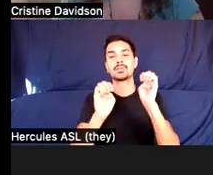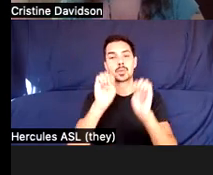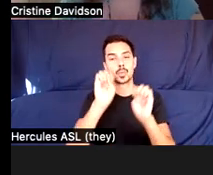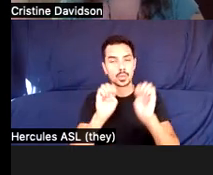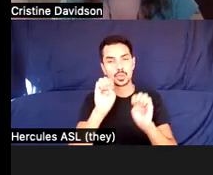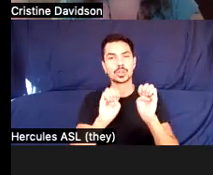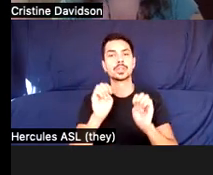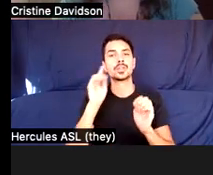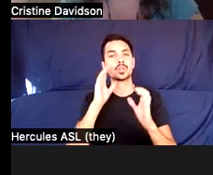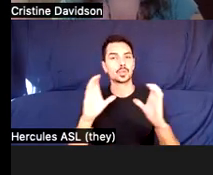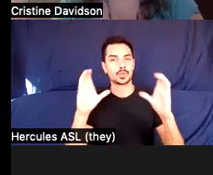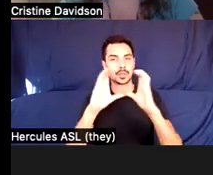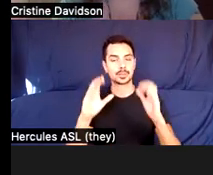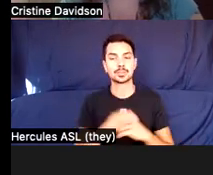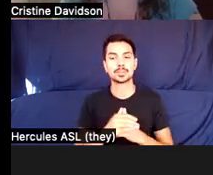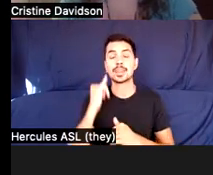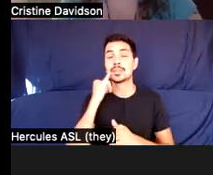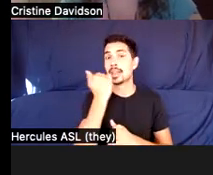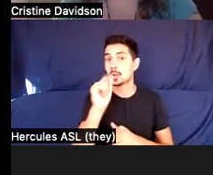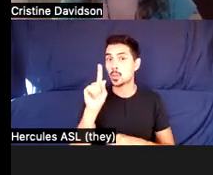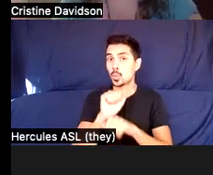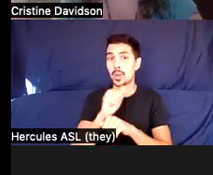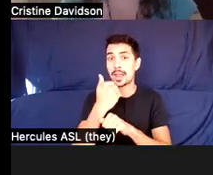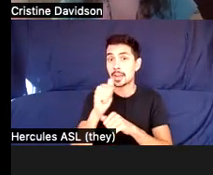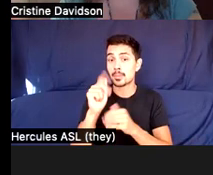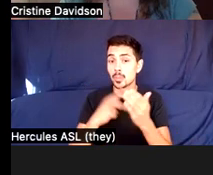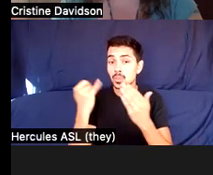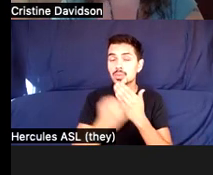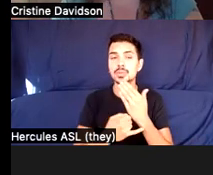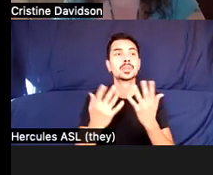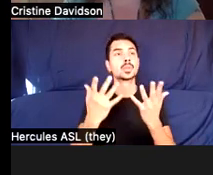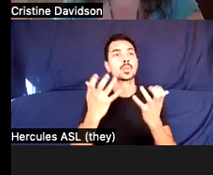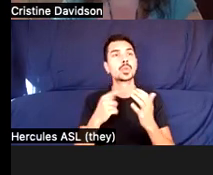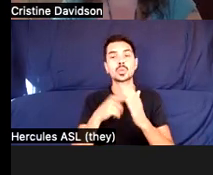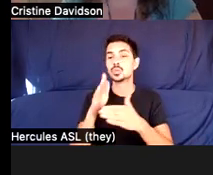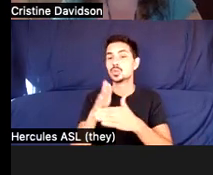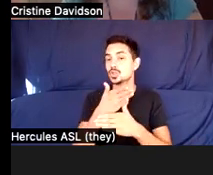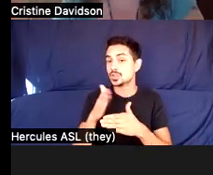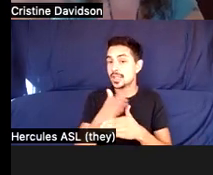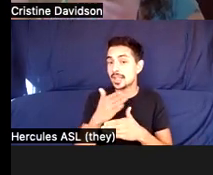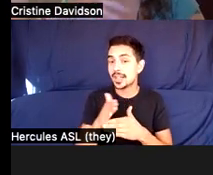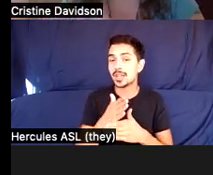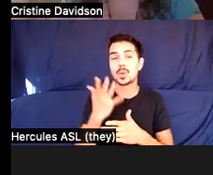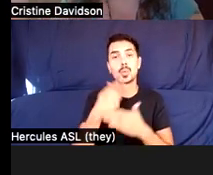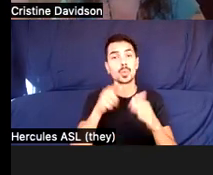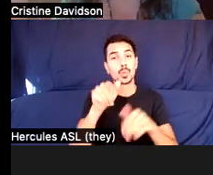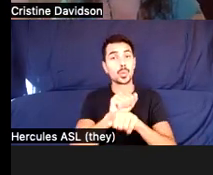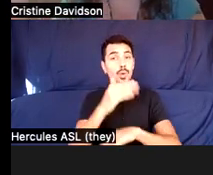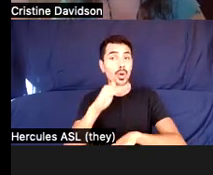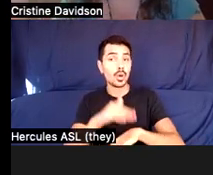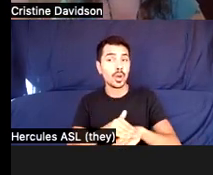And then if anybody's working on any projects and they would like to share what they've been working on, we'll